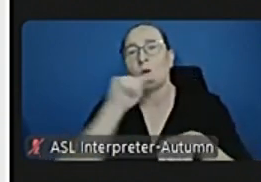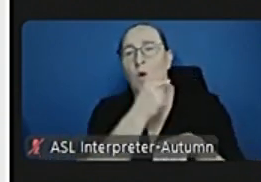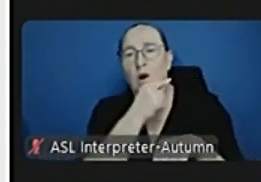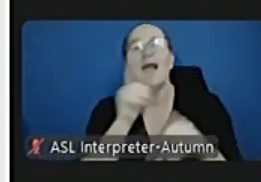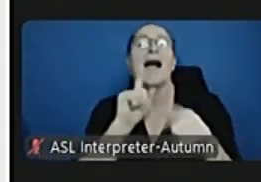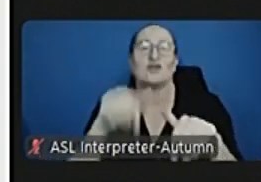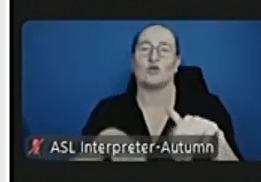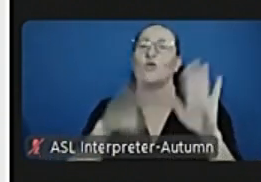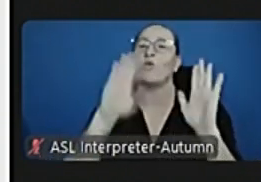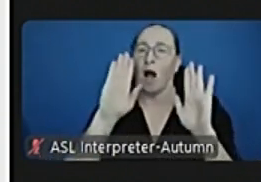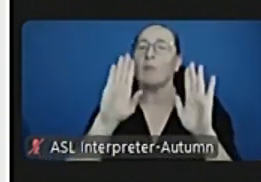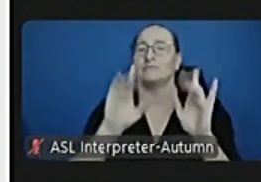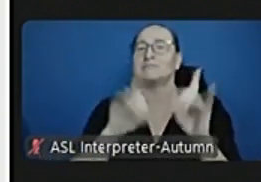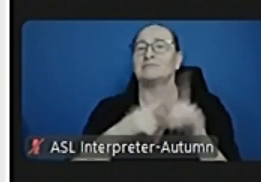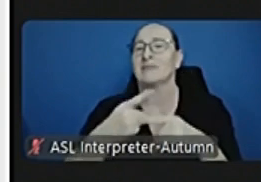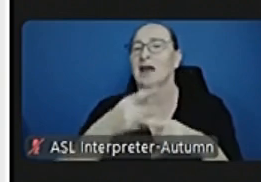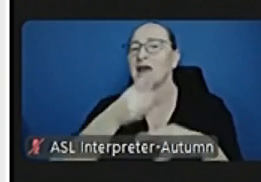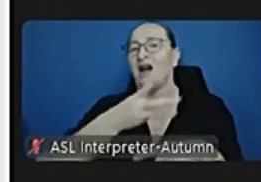Nebraska, and